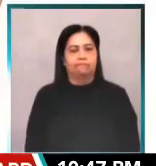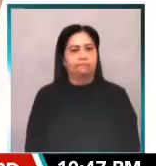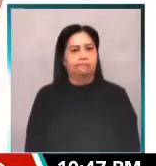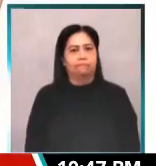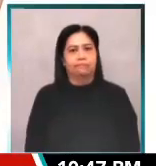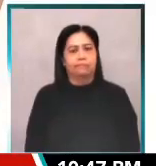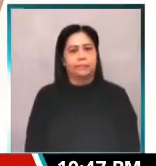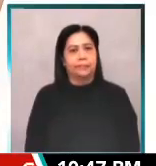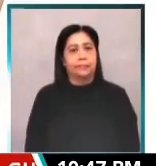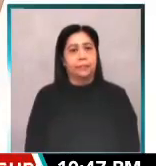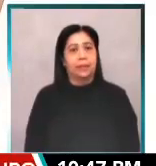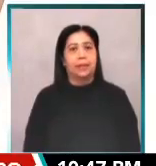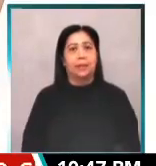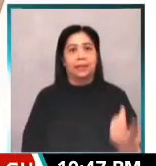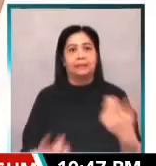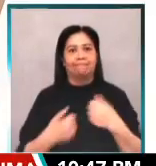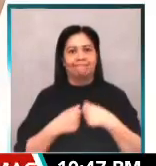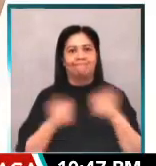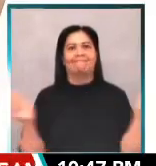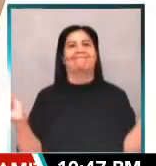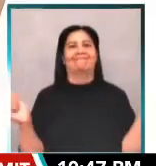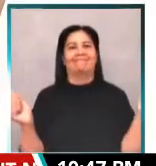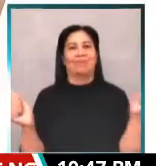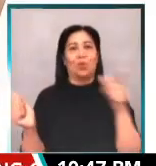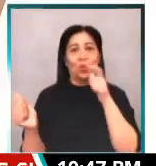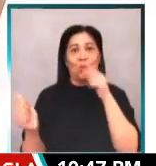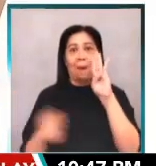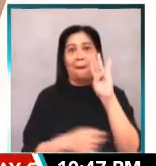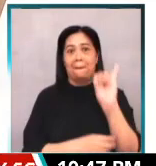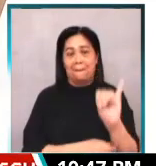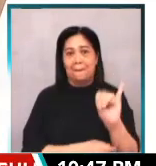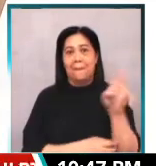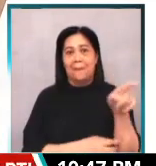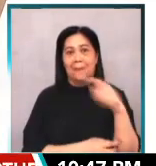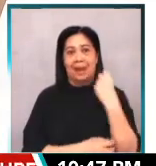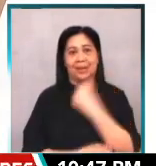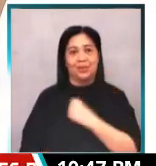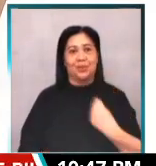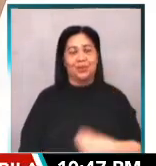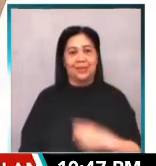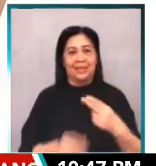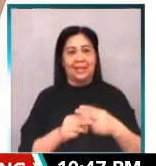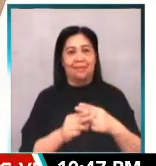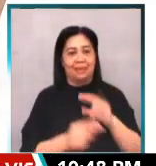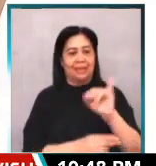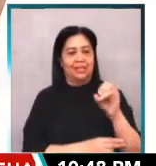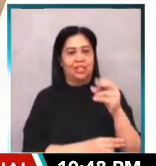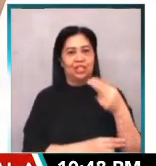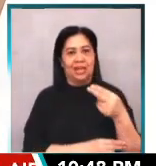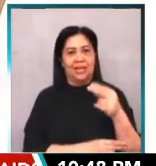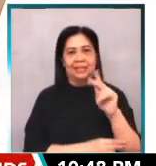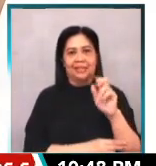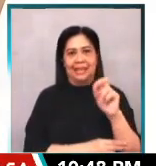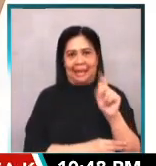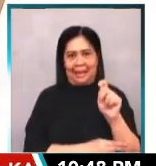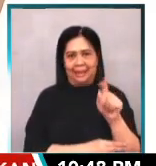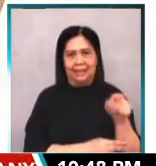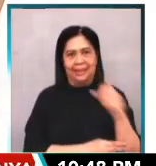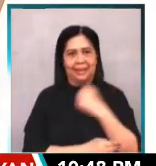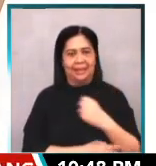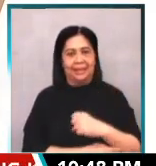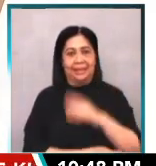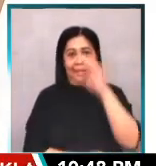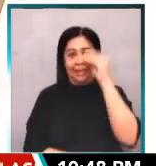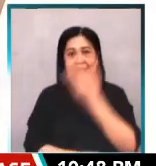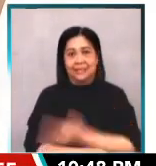nag-out bilang bisexual ang bagong Superman na si Jon Kent sa comic book na Superman, Son of Kal-el. Siya